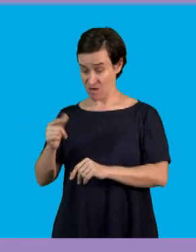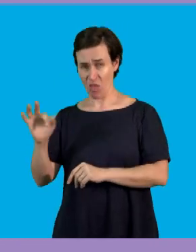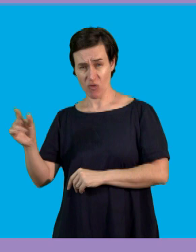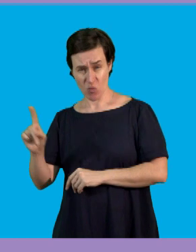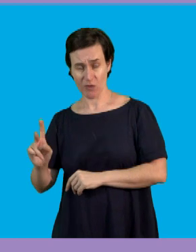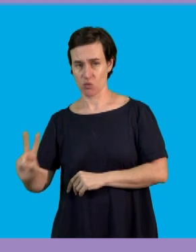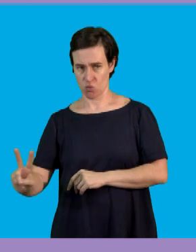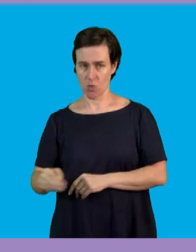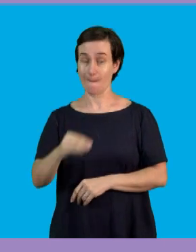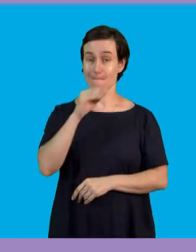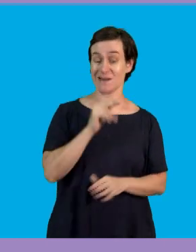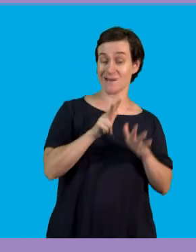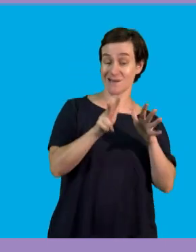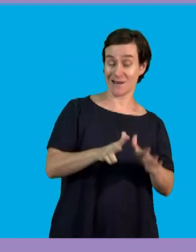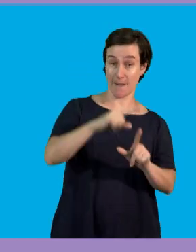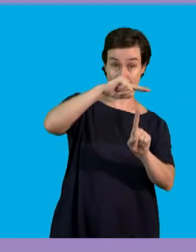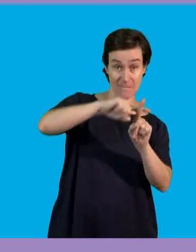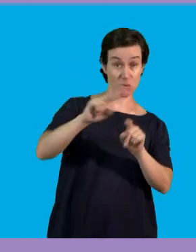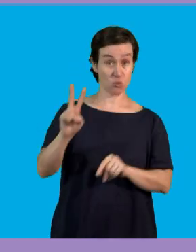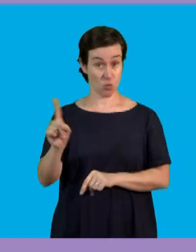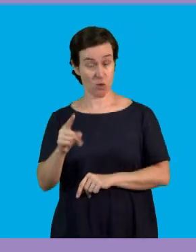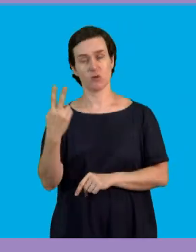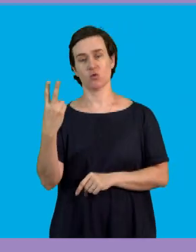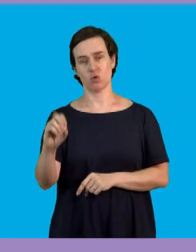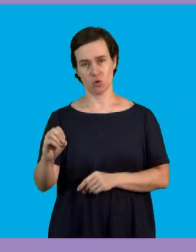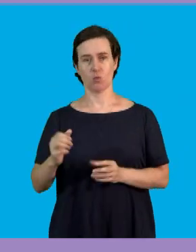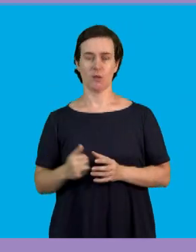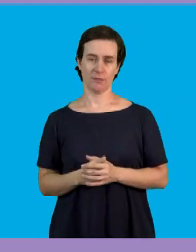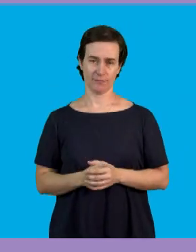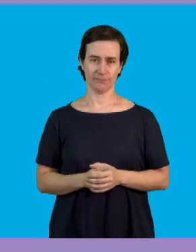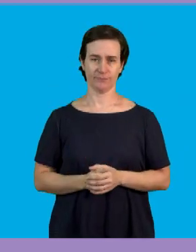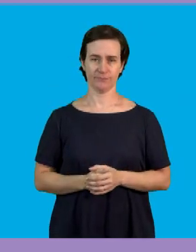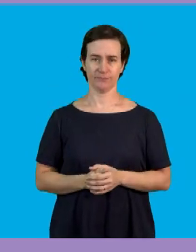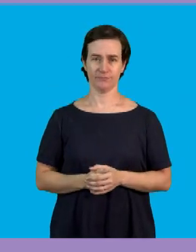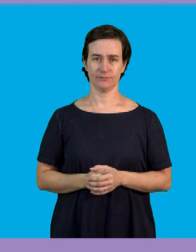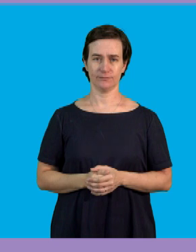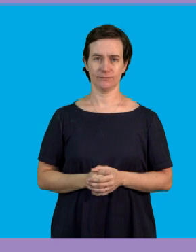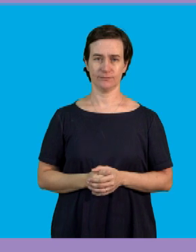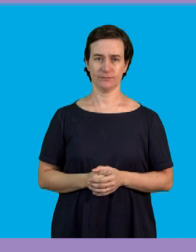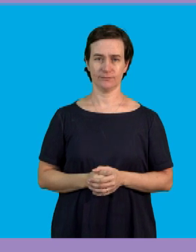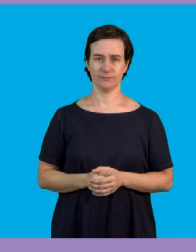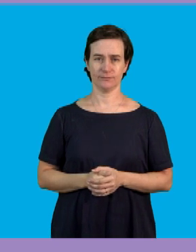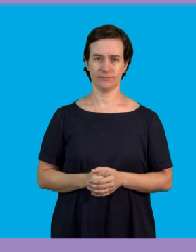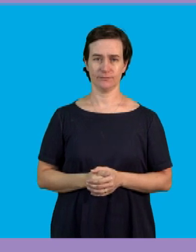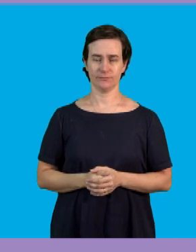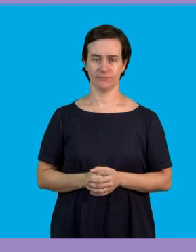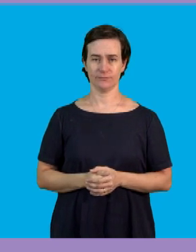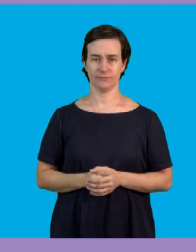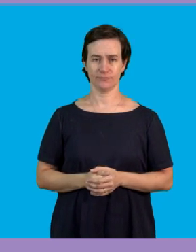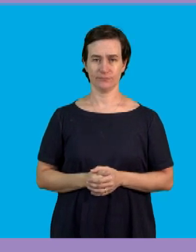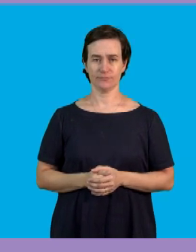2. And then 18 plus 2 gives us a 20 as our final